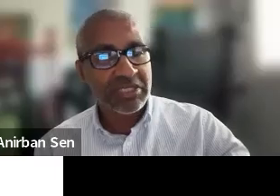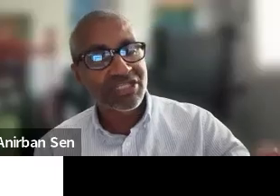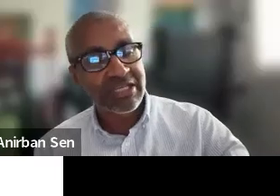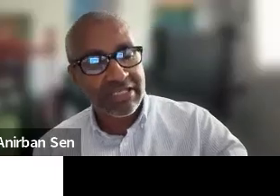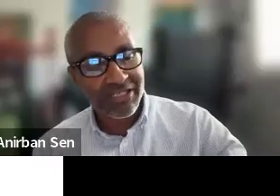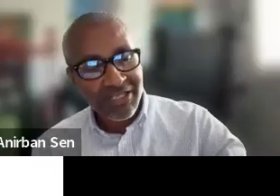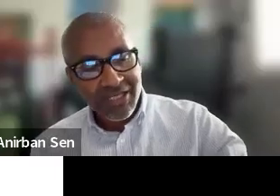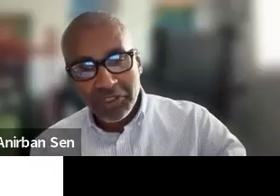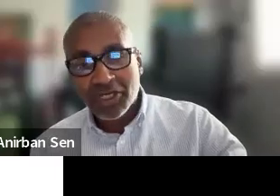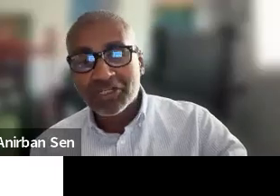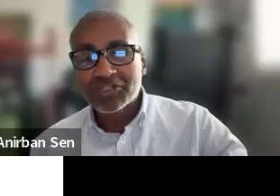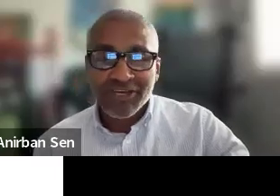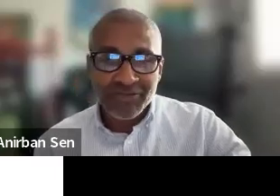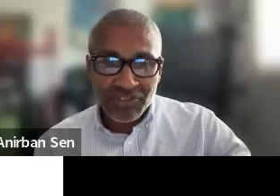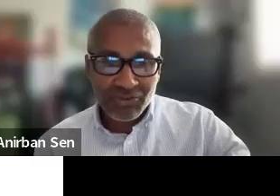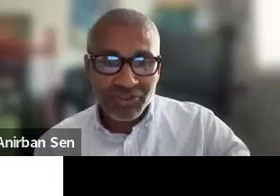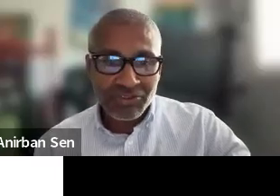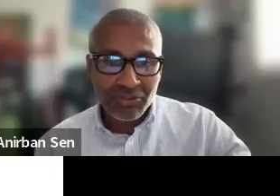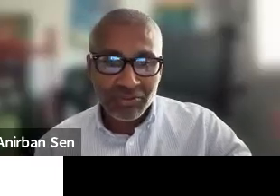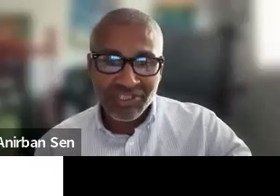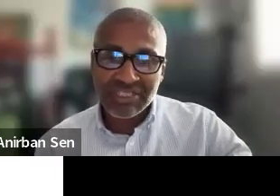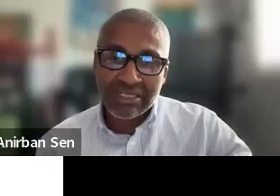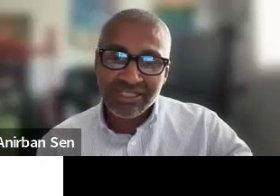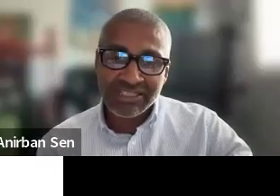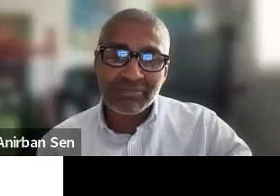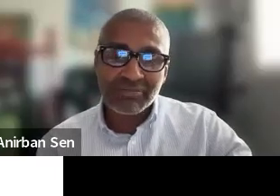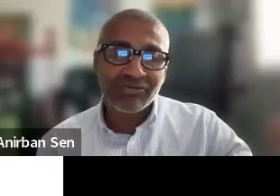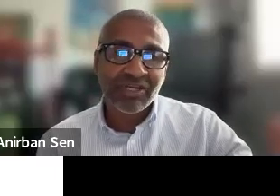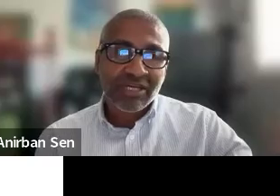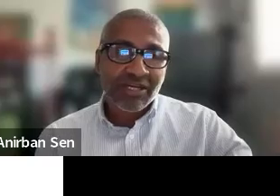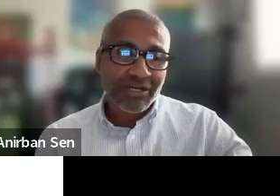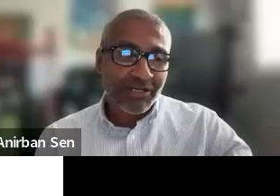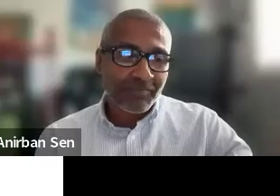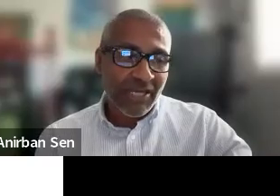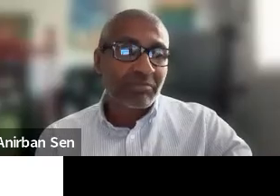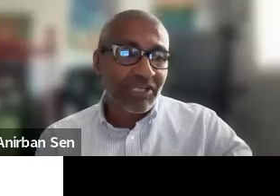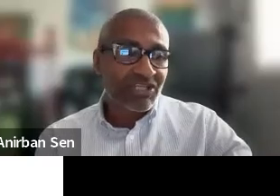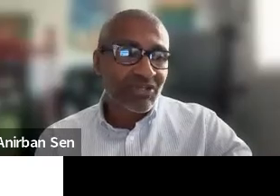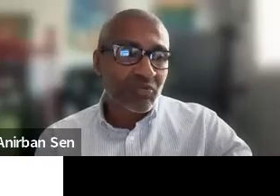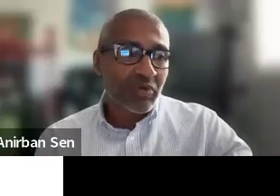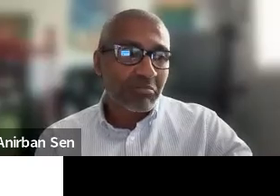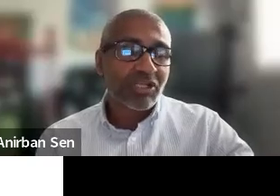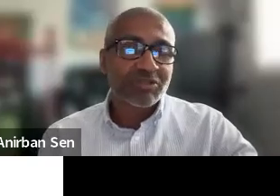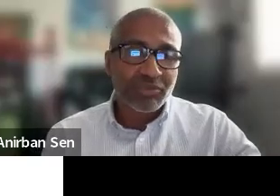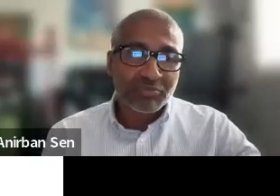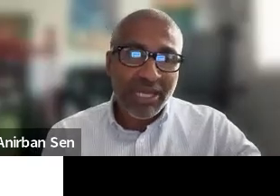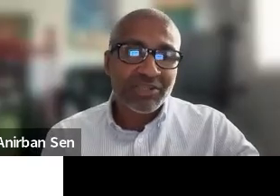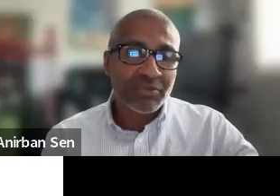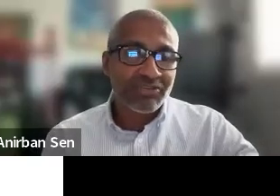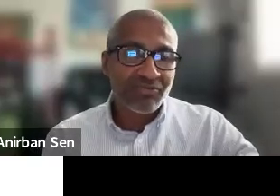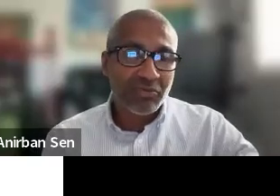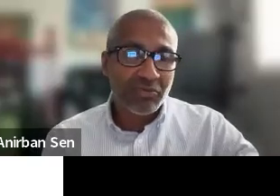drop application. And then we also allowed for Socure. So this is an example of an application where